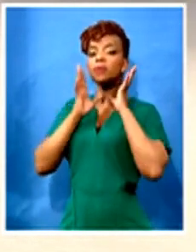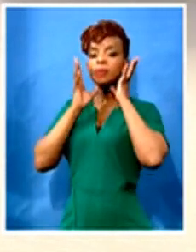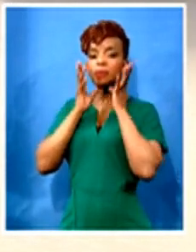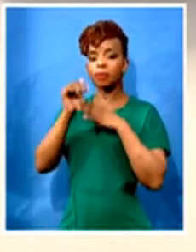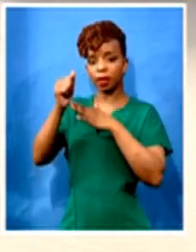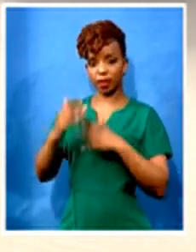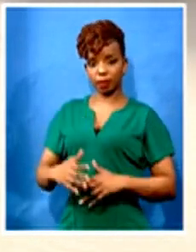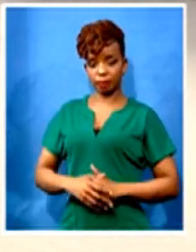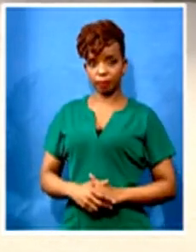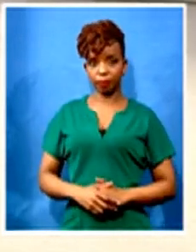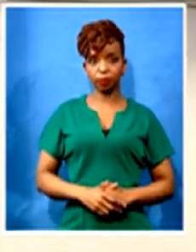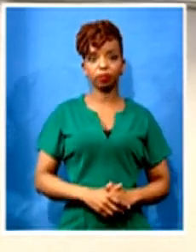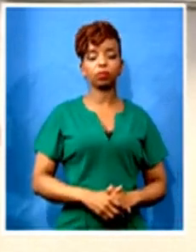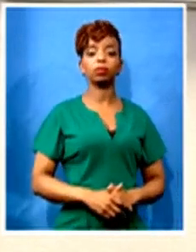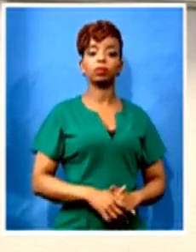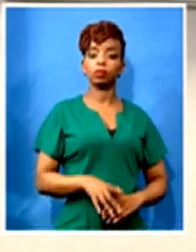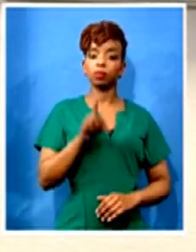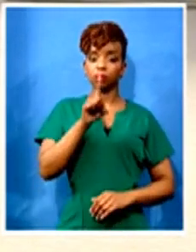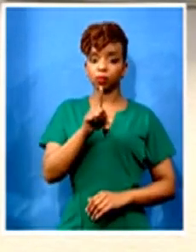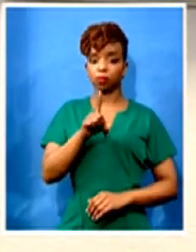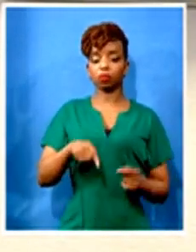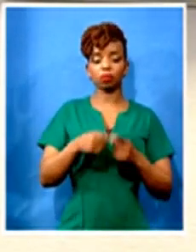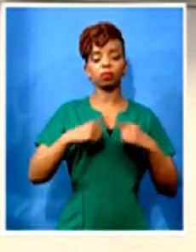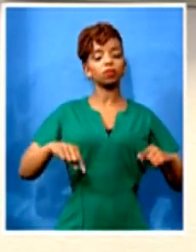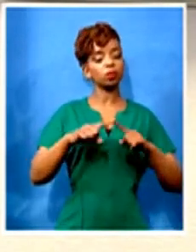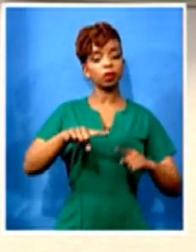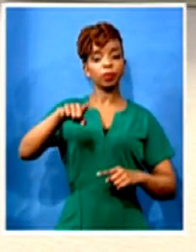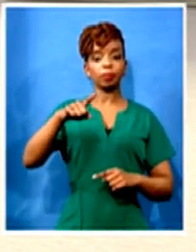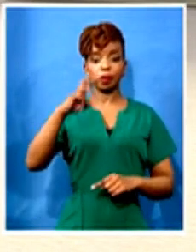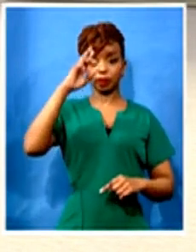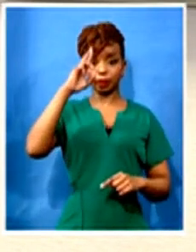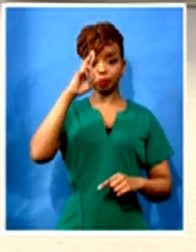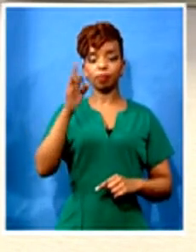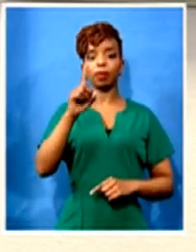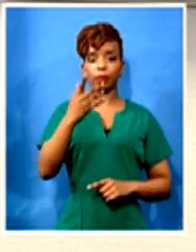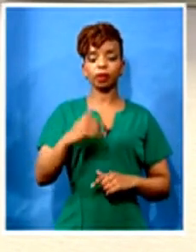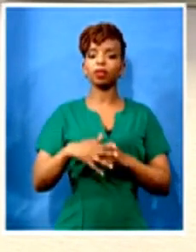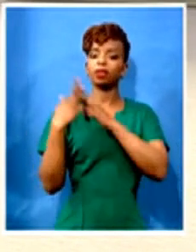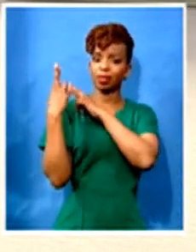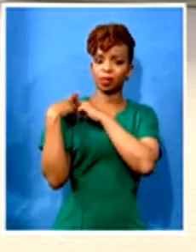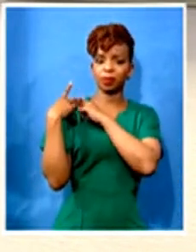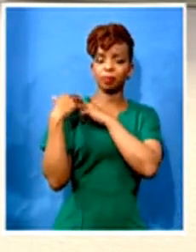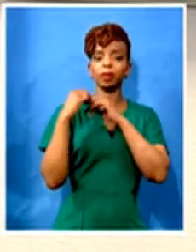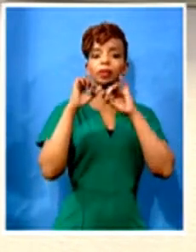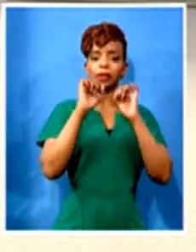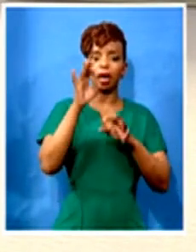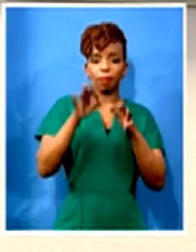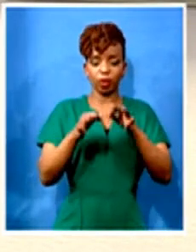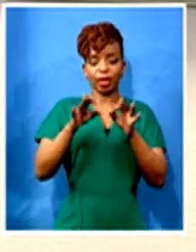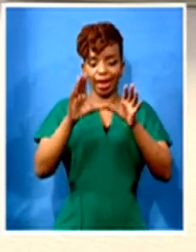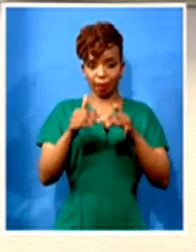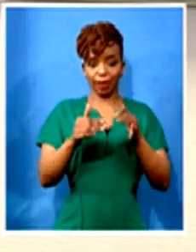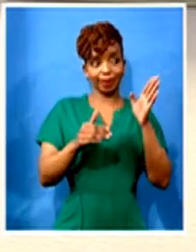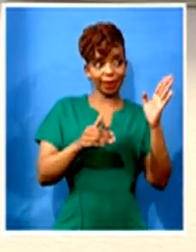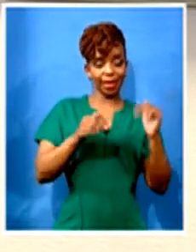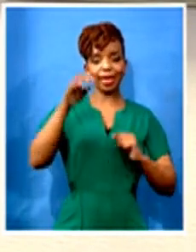that it is the duty of a political party in that particular country of Zimbabwe to raise critical issues when engaging with